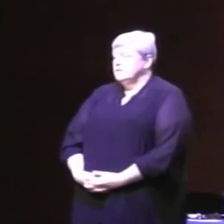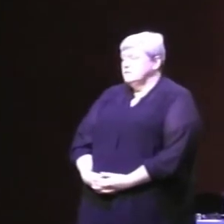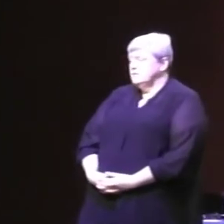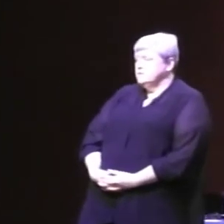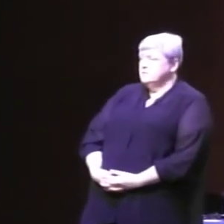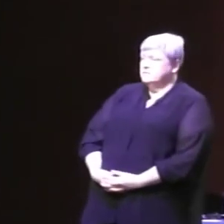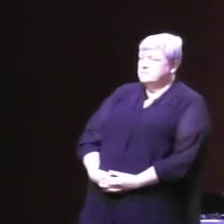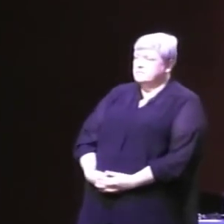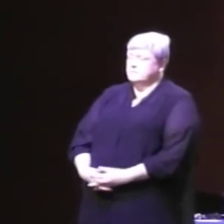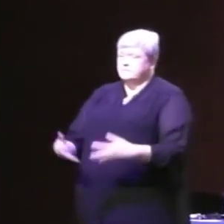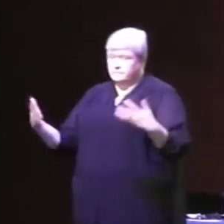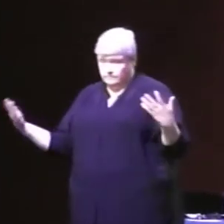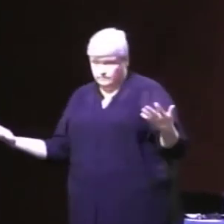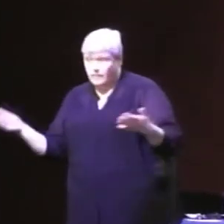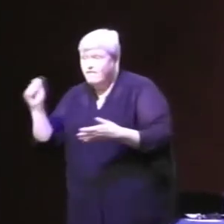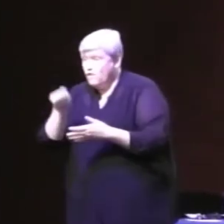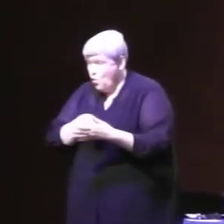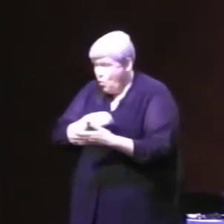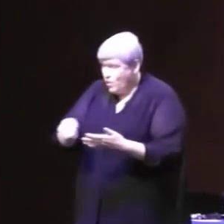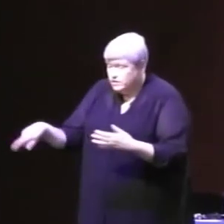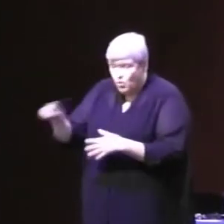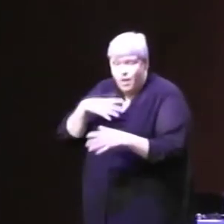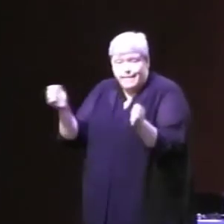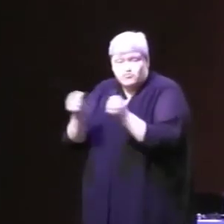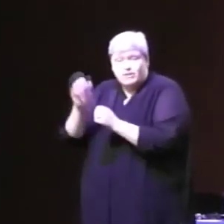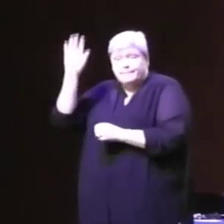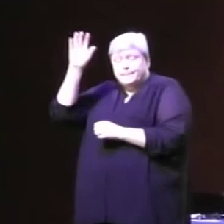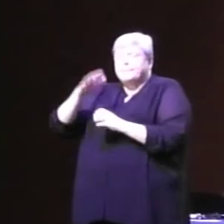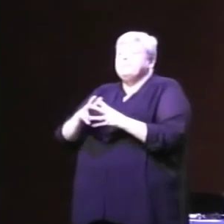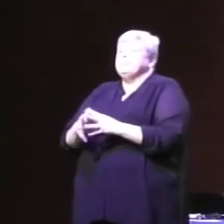Thank you. Now move to the vote. All those in favour, please show.